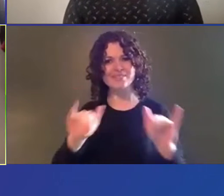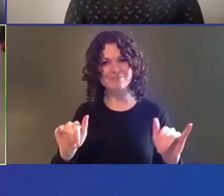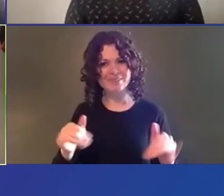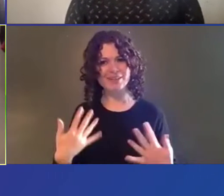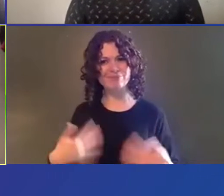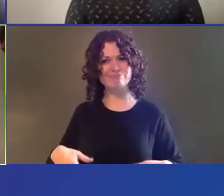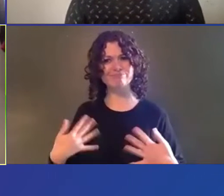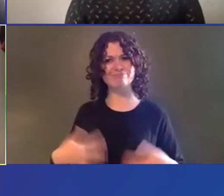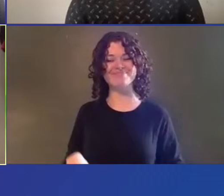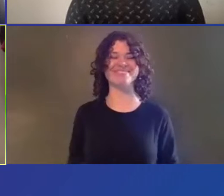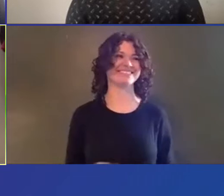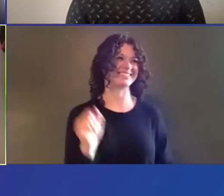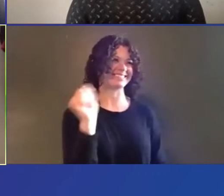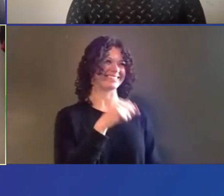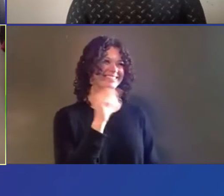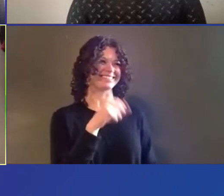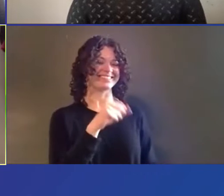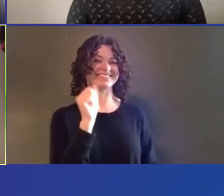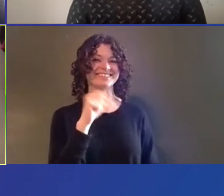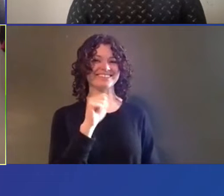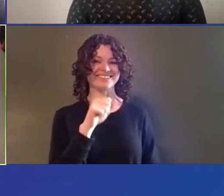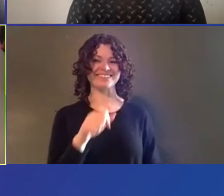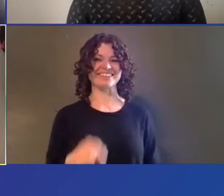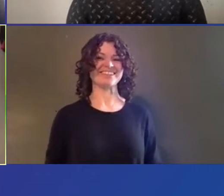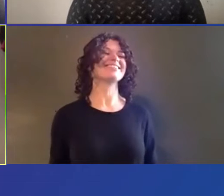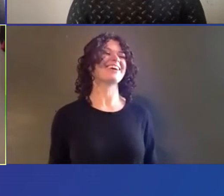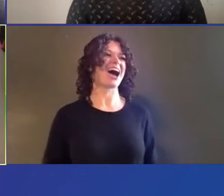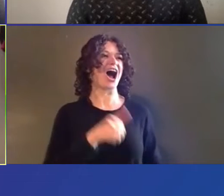Yeah, that's another chapter.